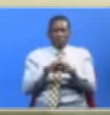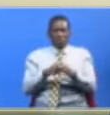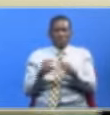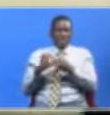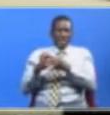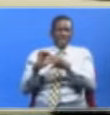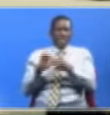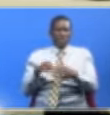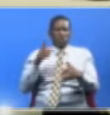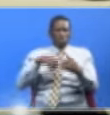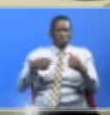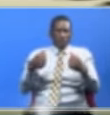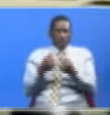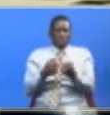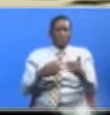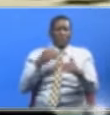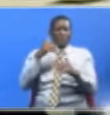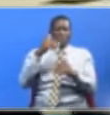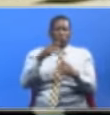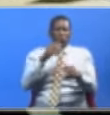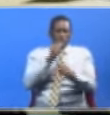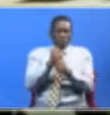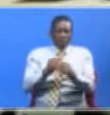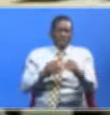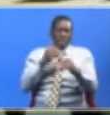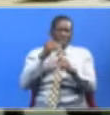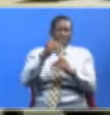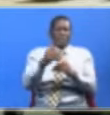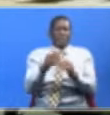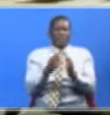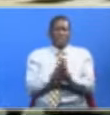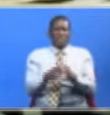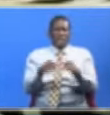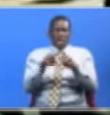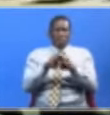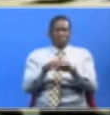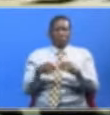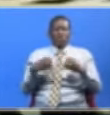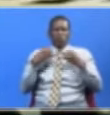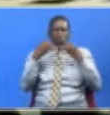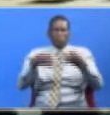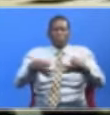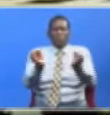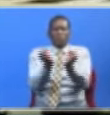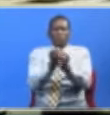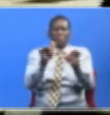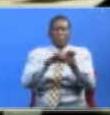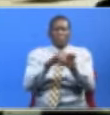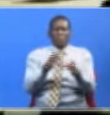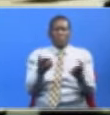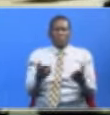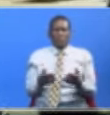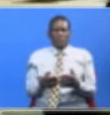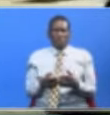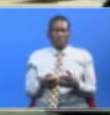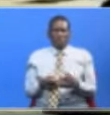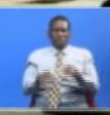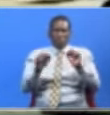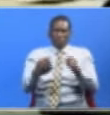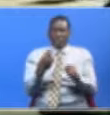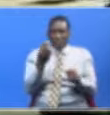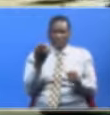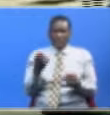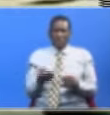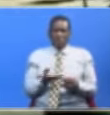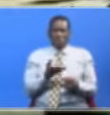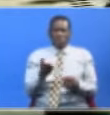what happens next. And of course, the informing of the family members and so on and so forth. You can see there, those are